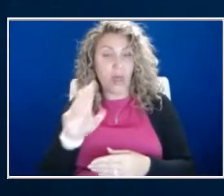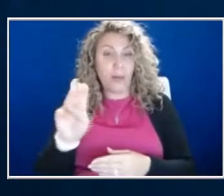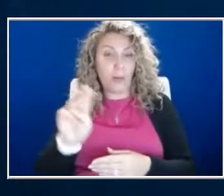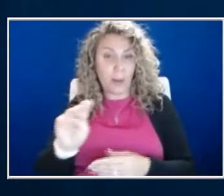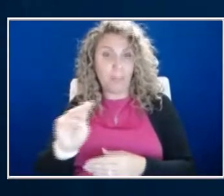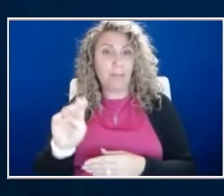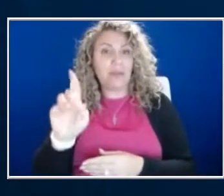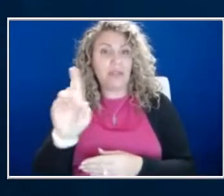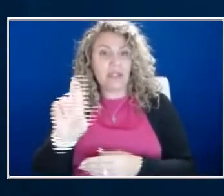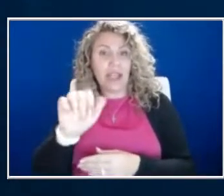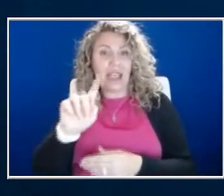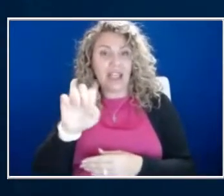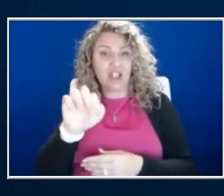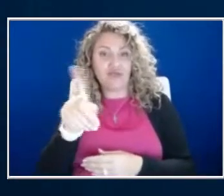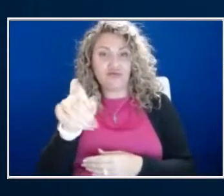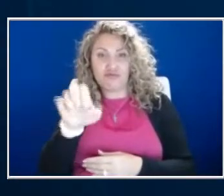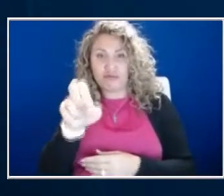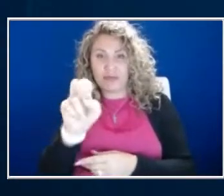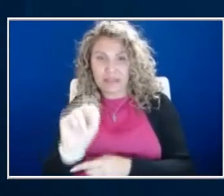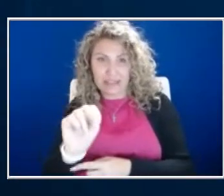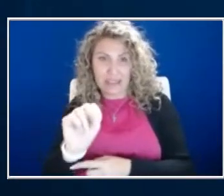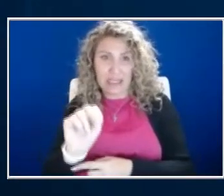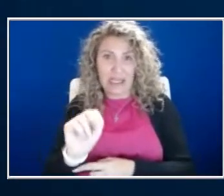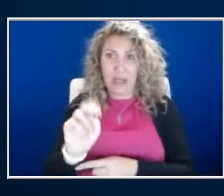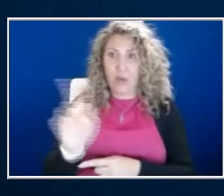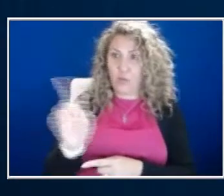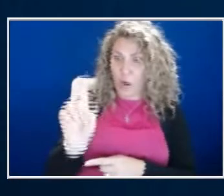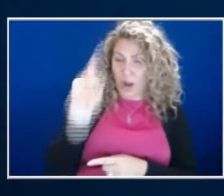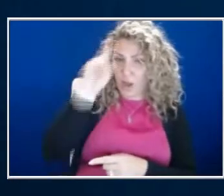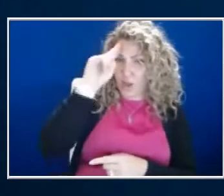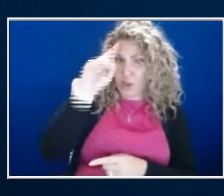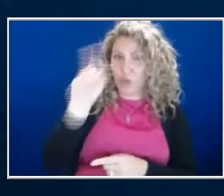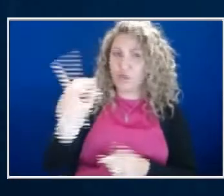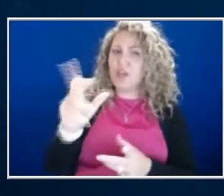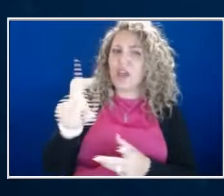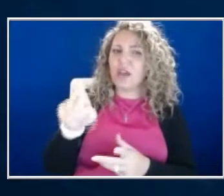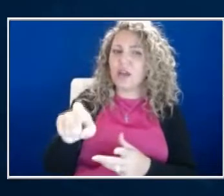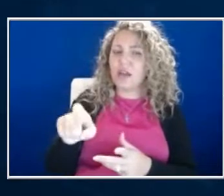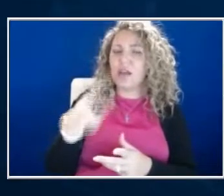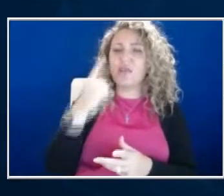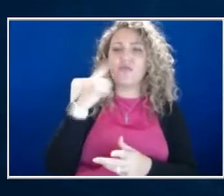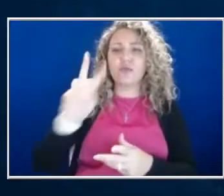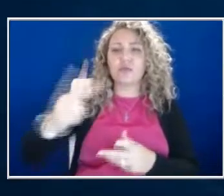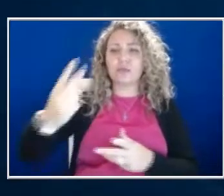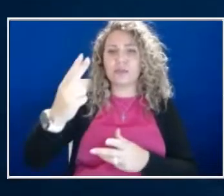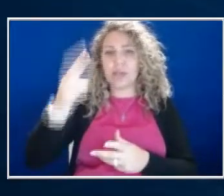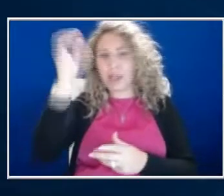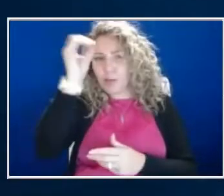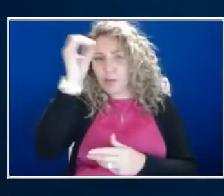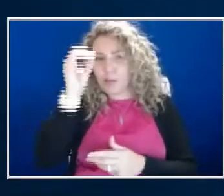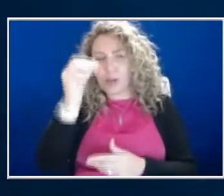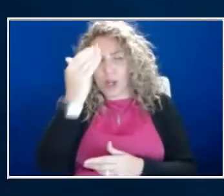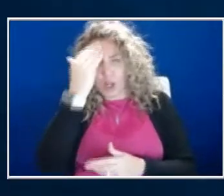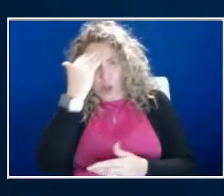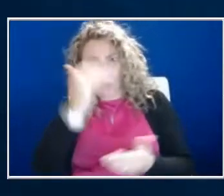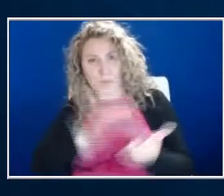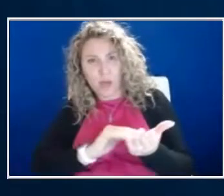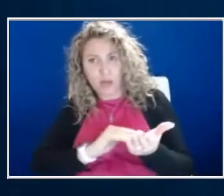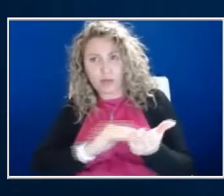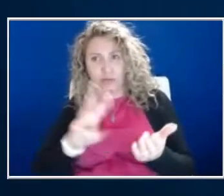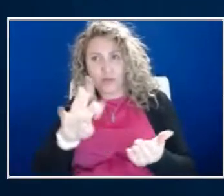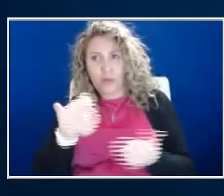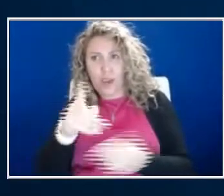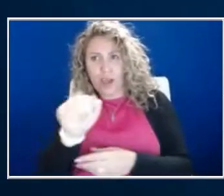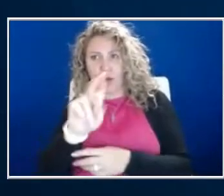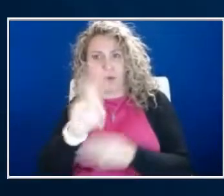your care back here. Tell us about that need for a second opinion. And I know Dr. Wagner had a lot to do with that second opinion, but tell us about that journey